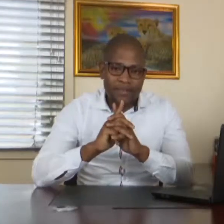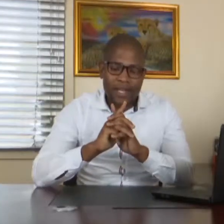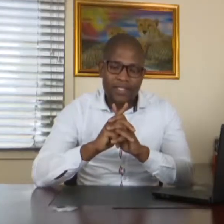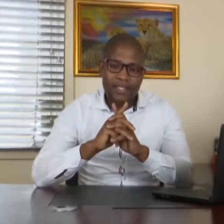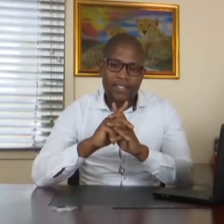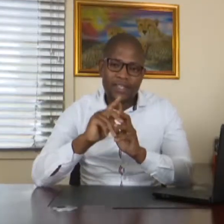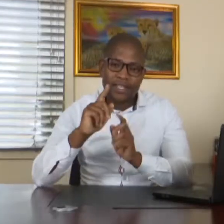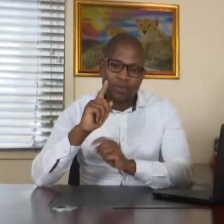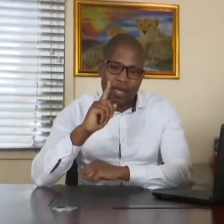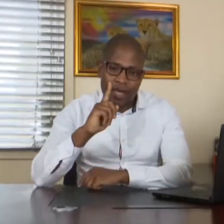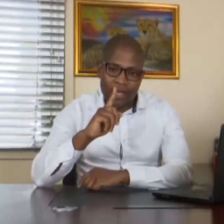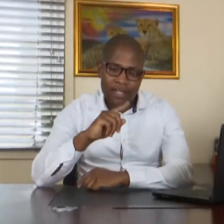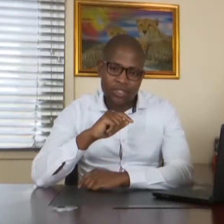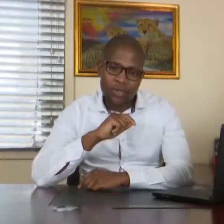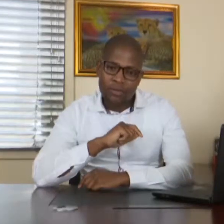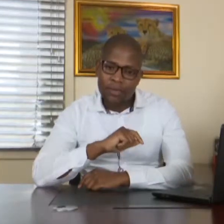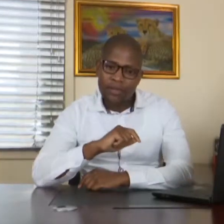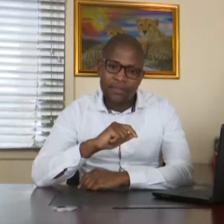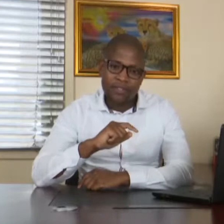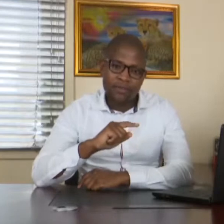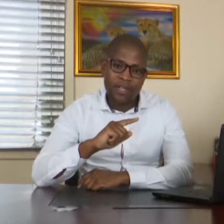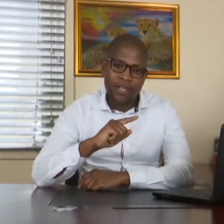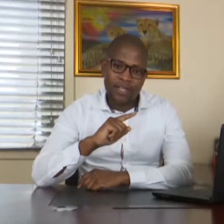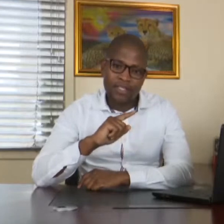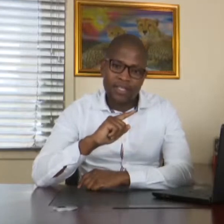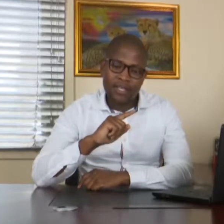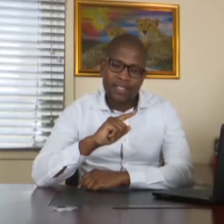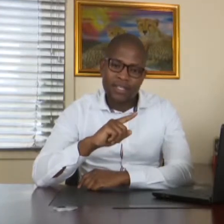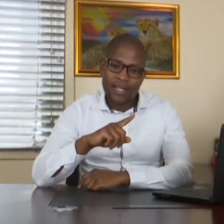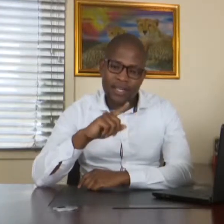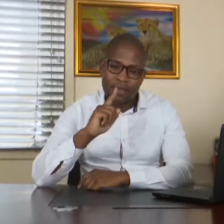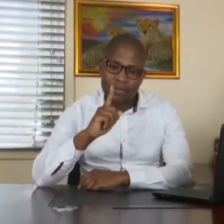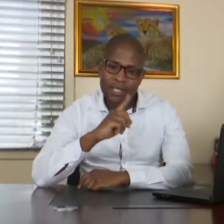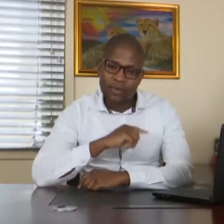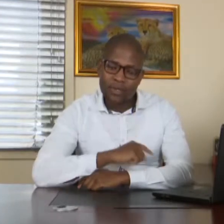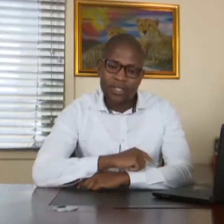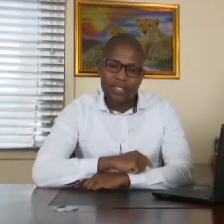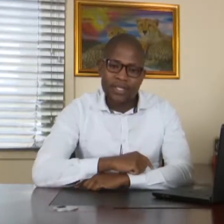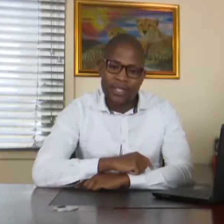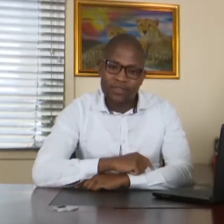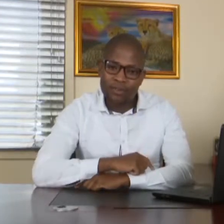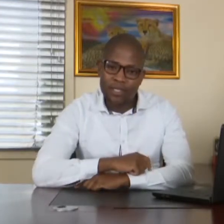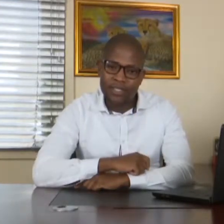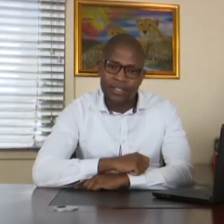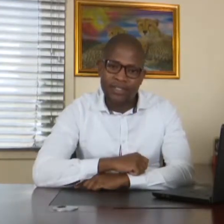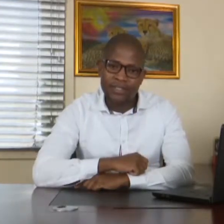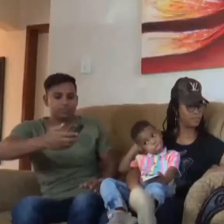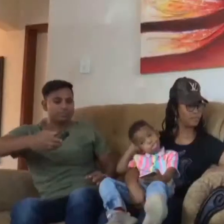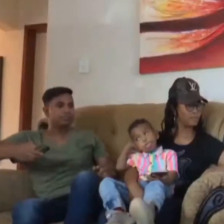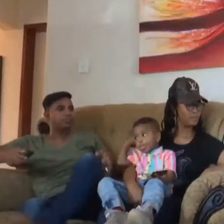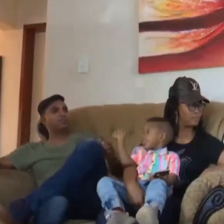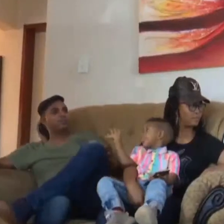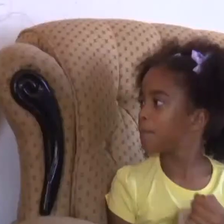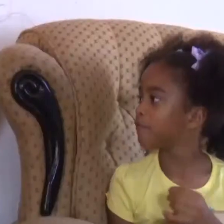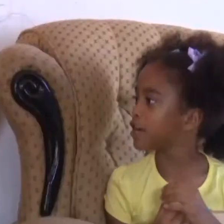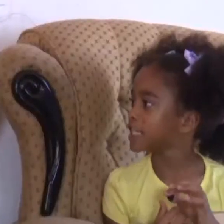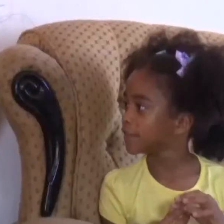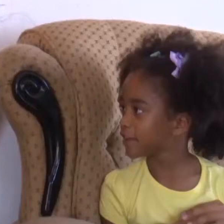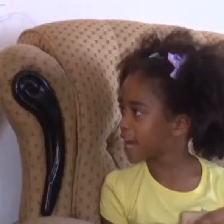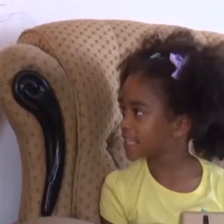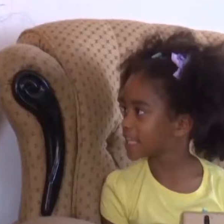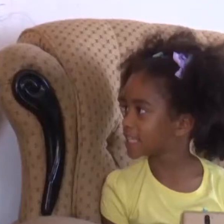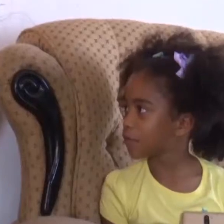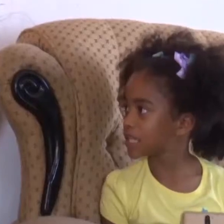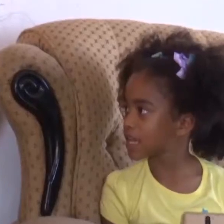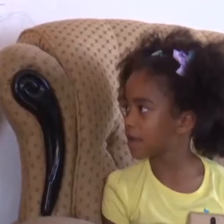Pay my TV license. That's why I can enjoy the benefits of an enhanced industry and keep track with recent transformation. Mommy, who pays